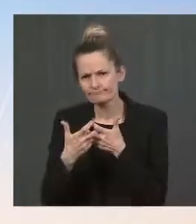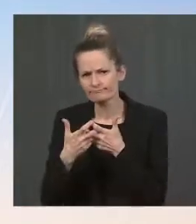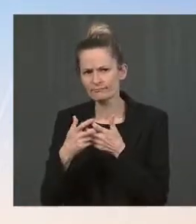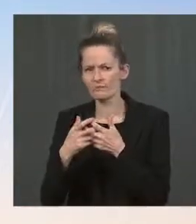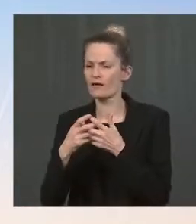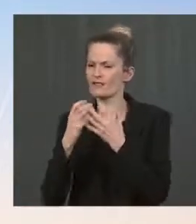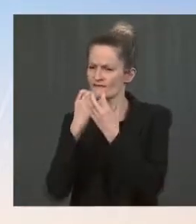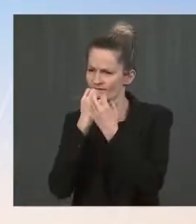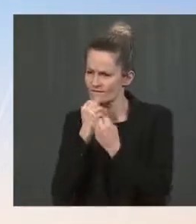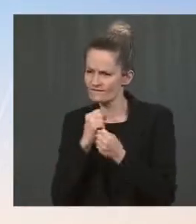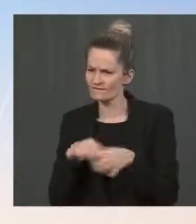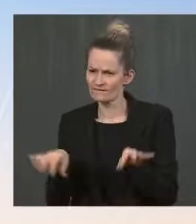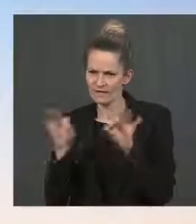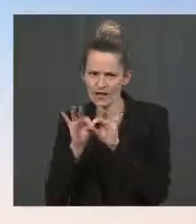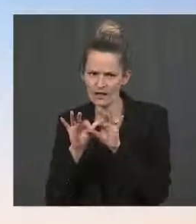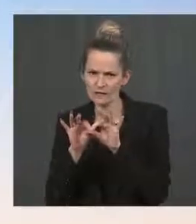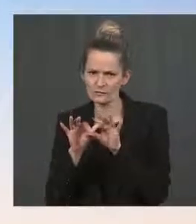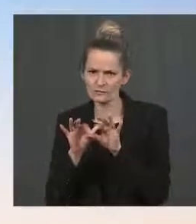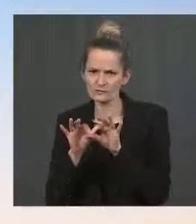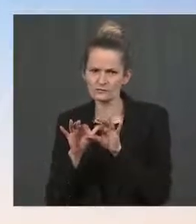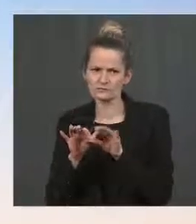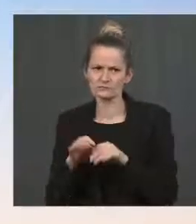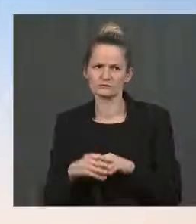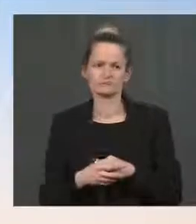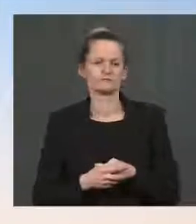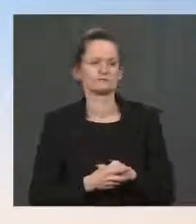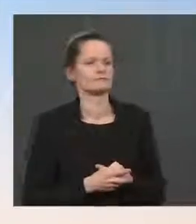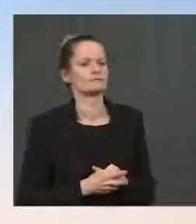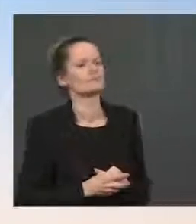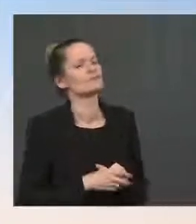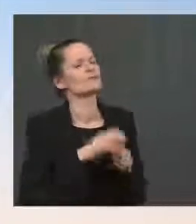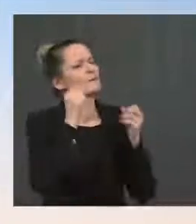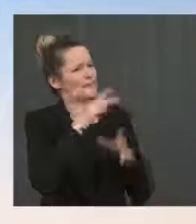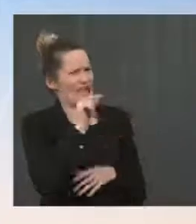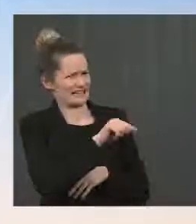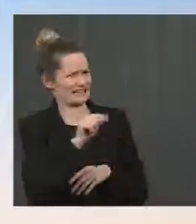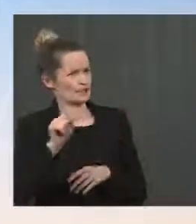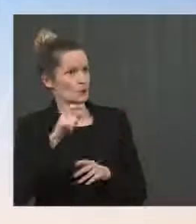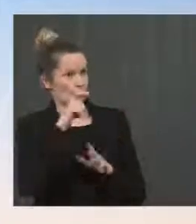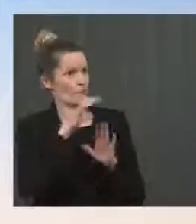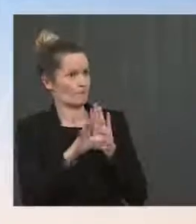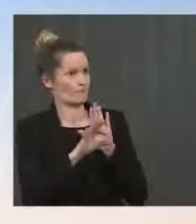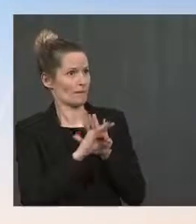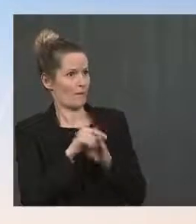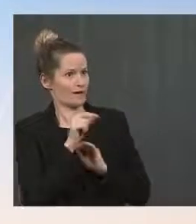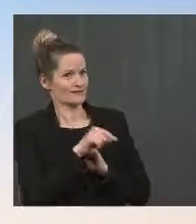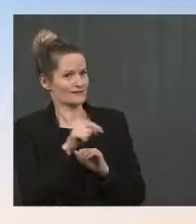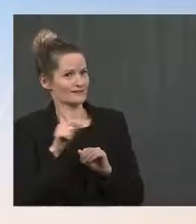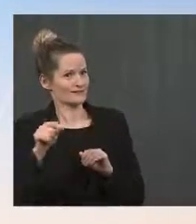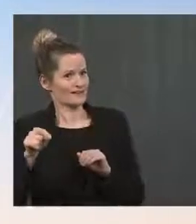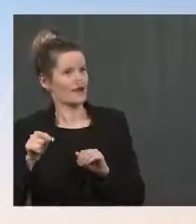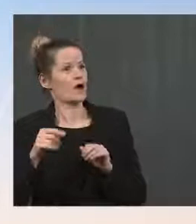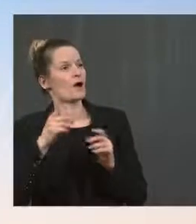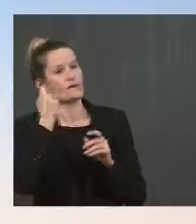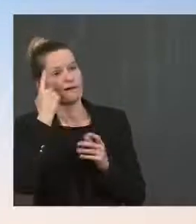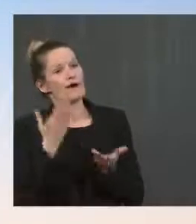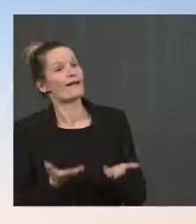that was made. Is there any concern that because a lot of these appointees do go across administrations, that mm-hmm. there is a risk of politicizing these